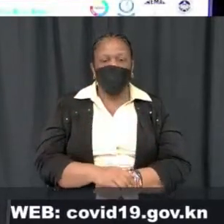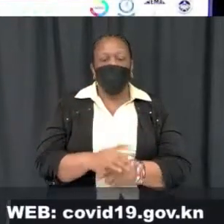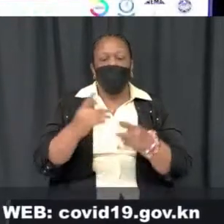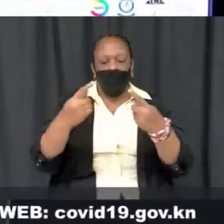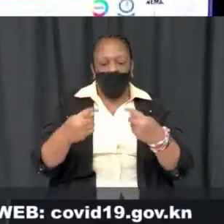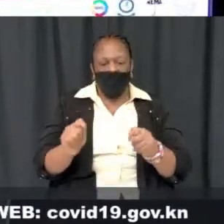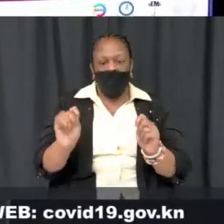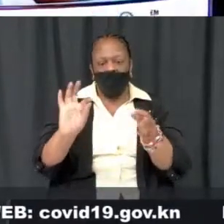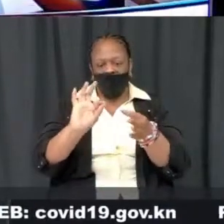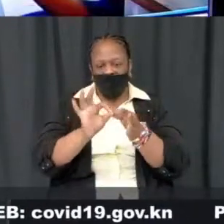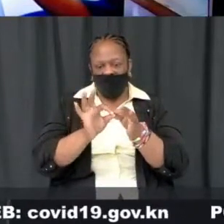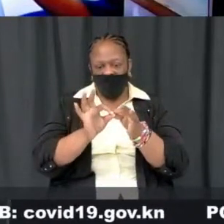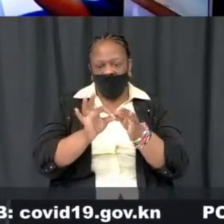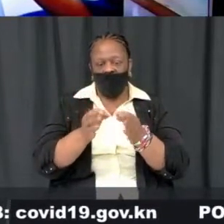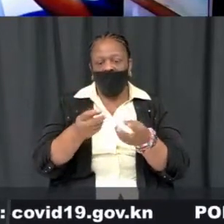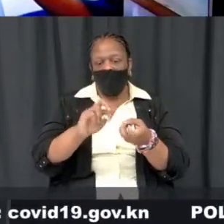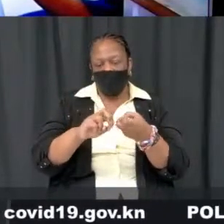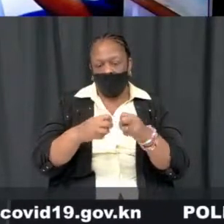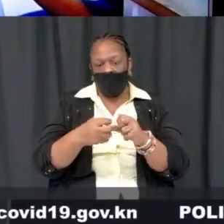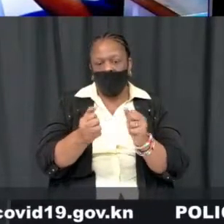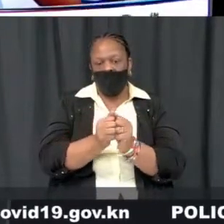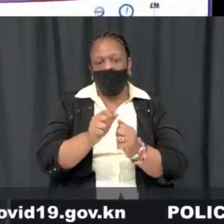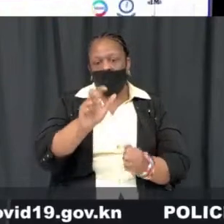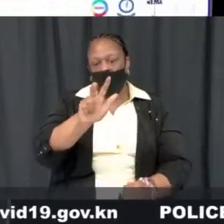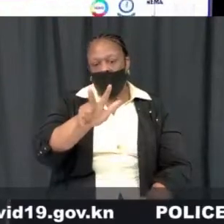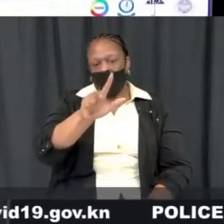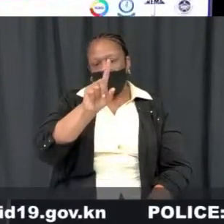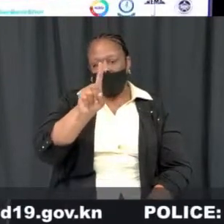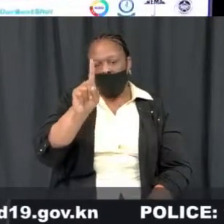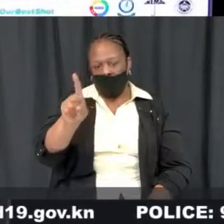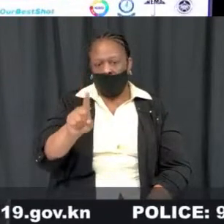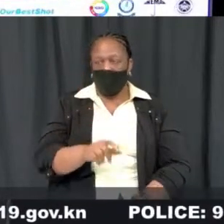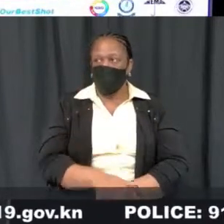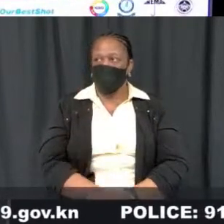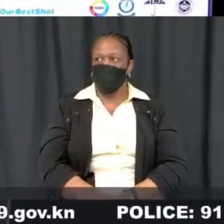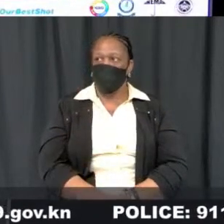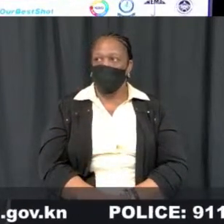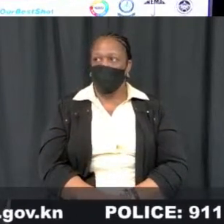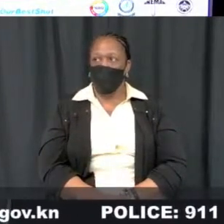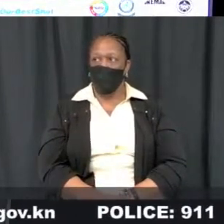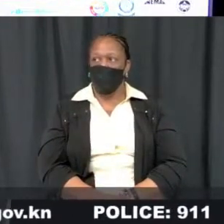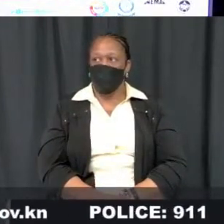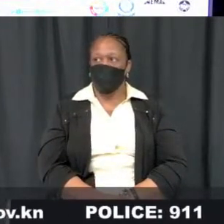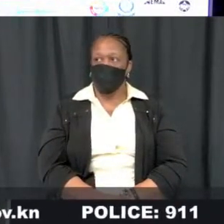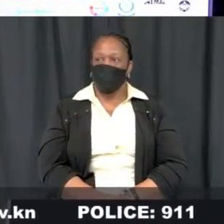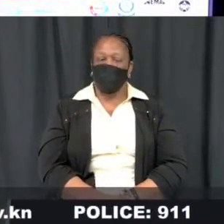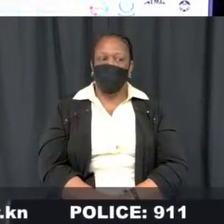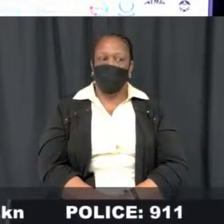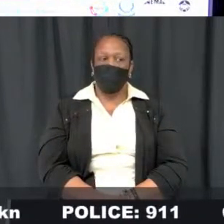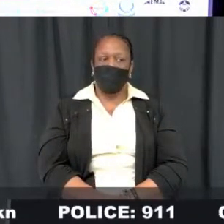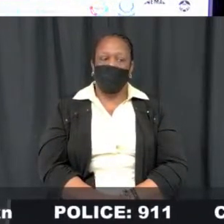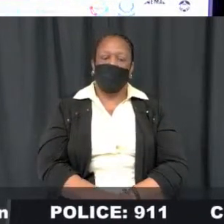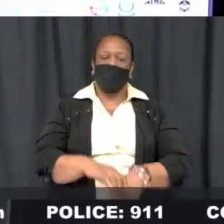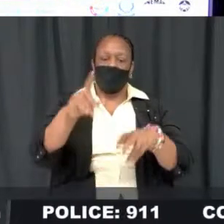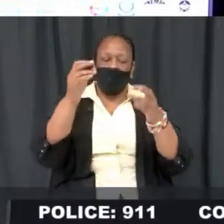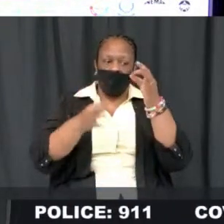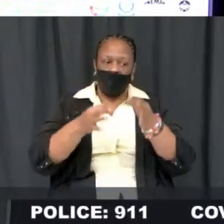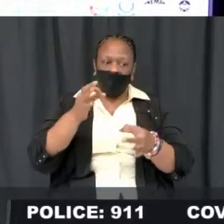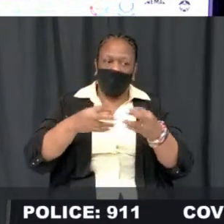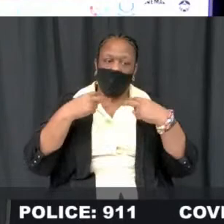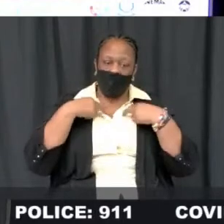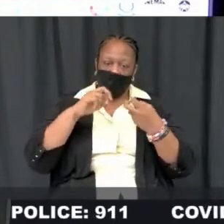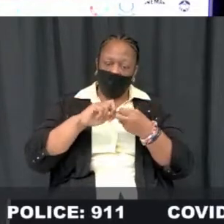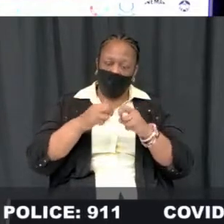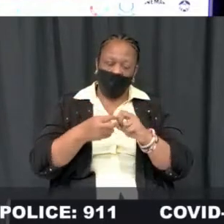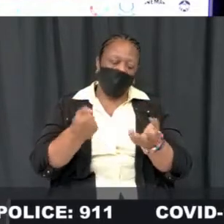them with the necessary information, and if you have a complaint, log the time period you made the call and call